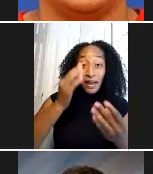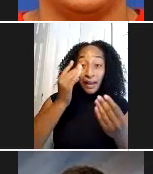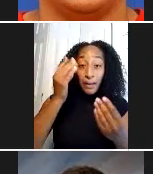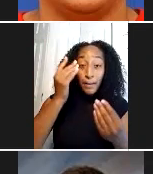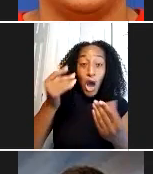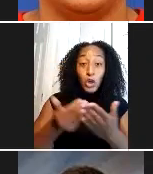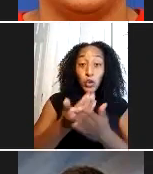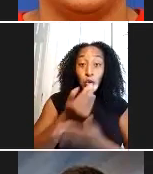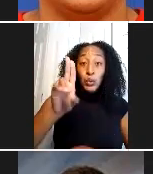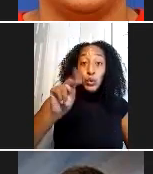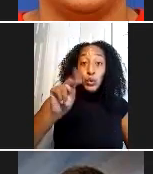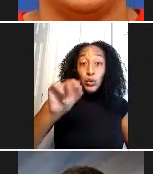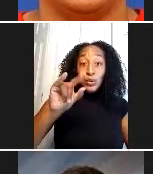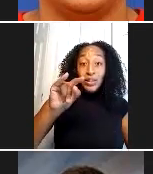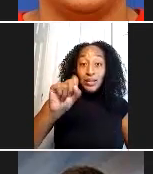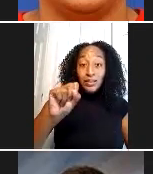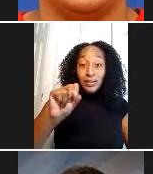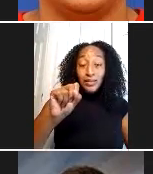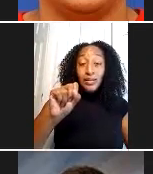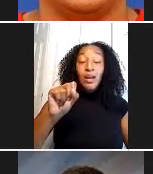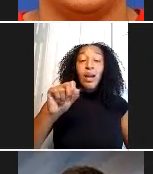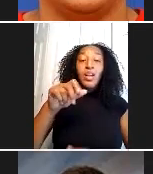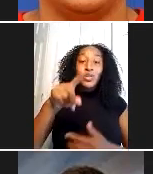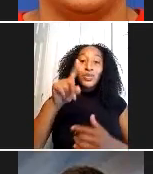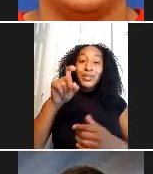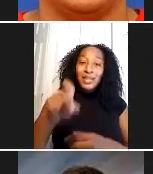know, any key terms.